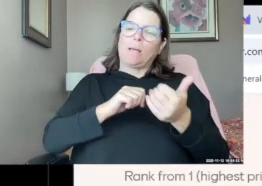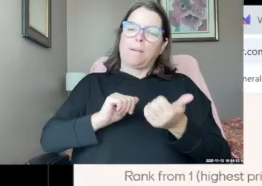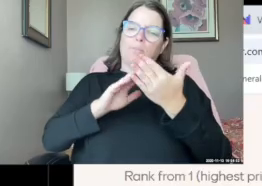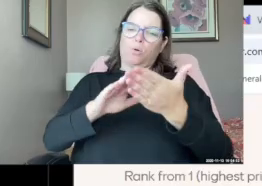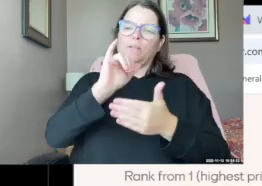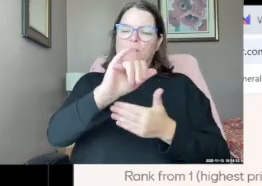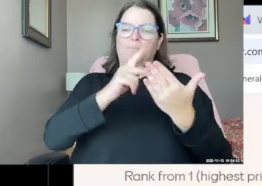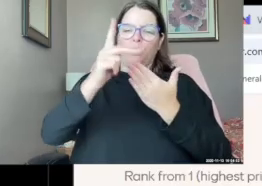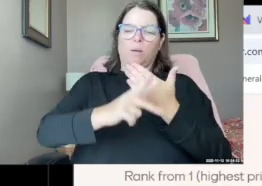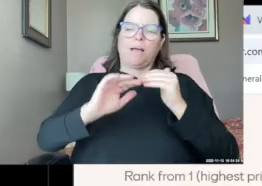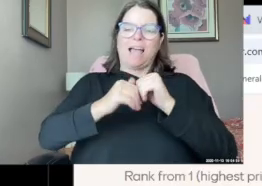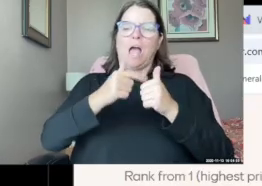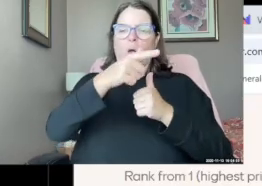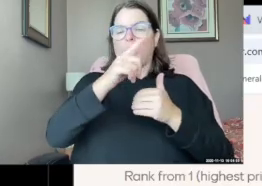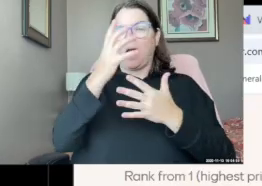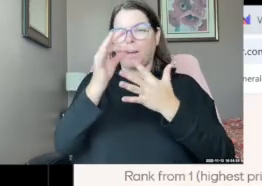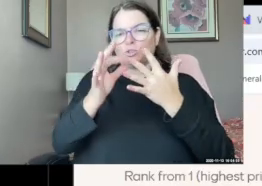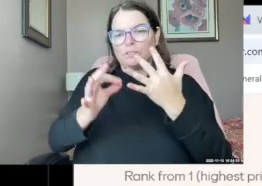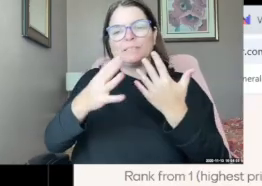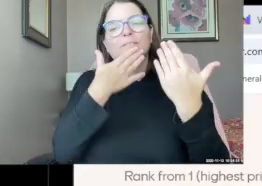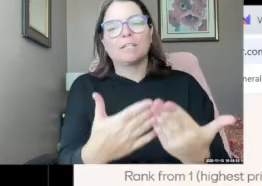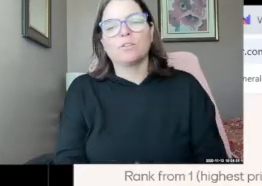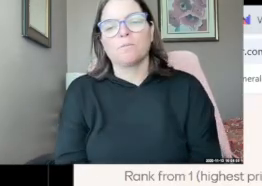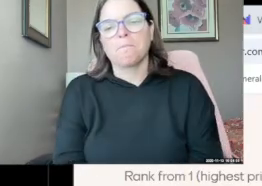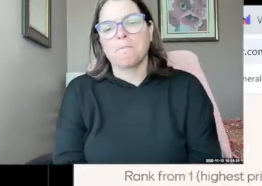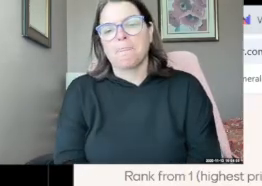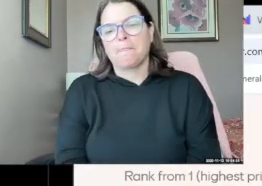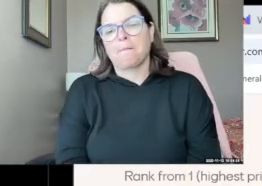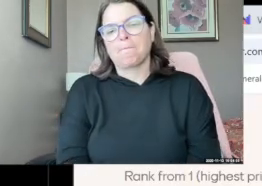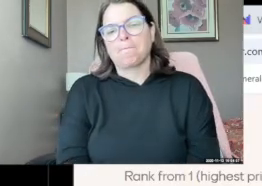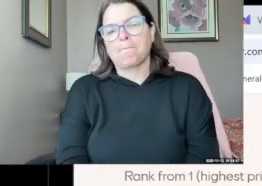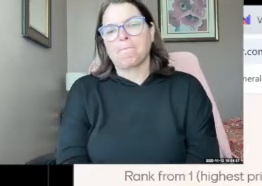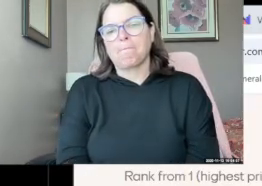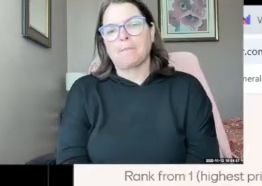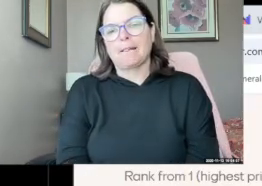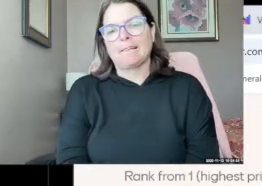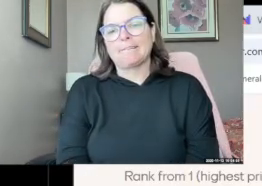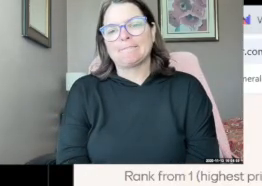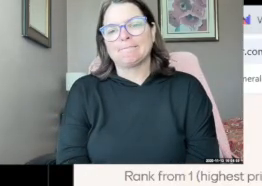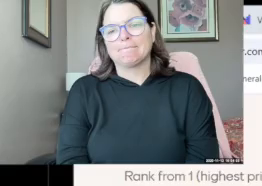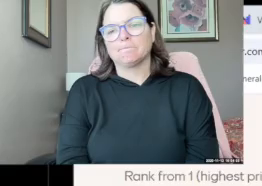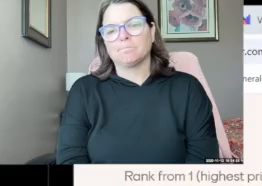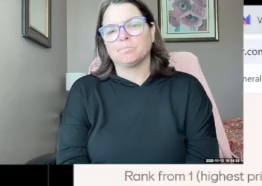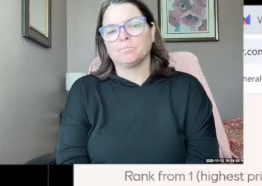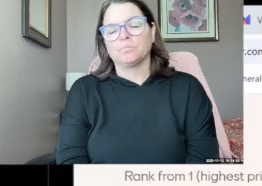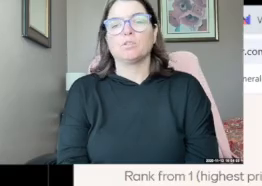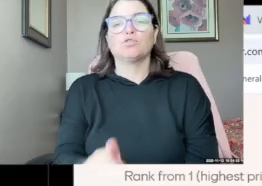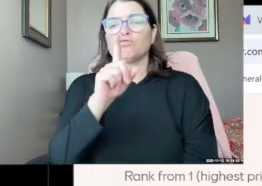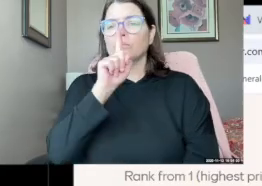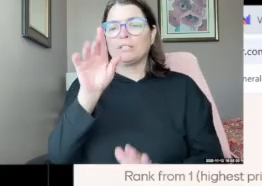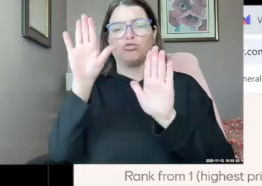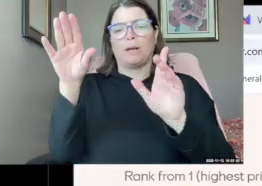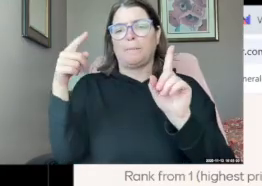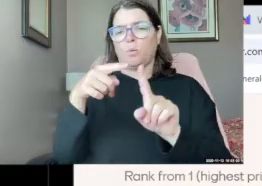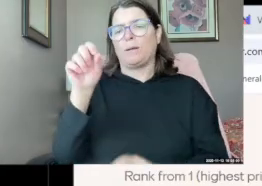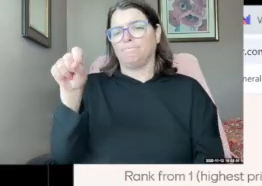in their communities. So that's just how we're approaching these programs and how they're weighed. Thank you.